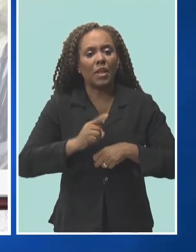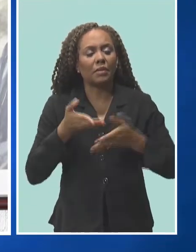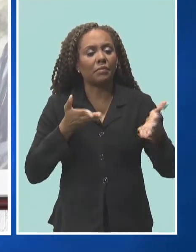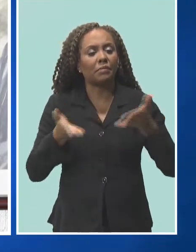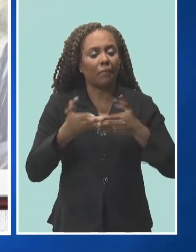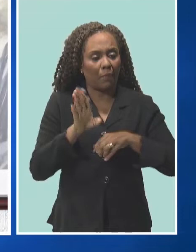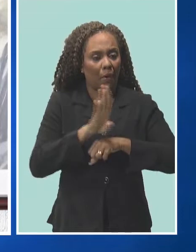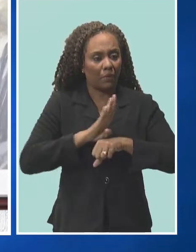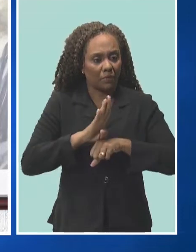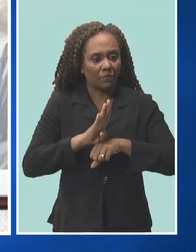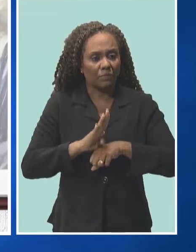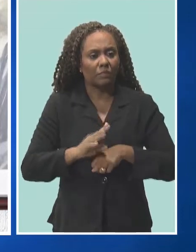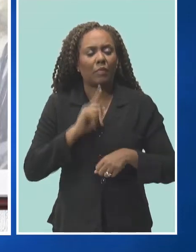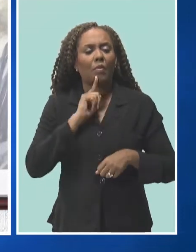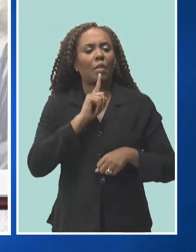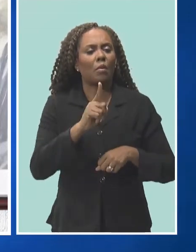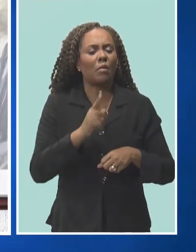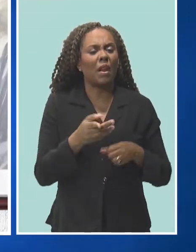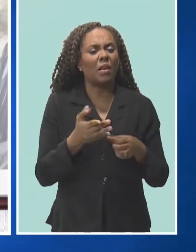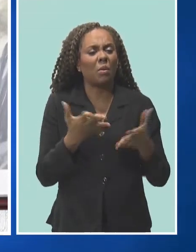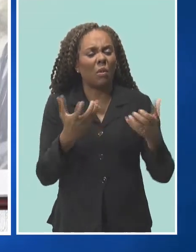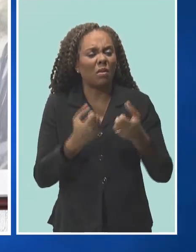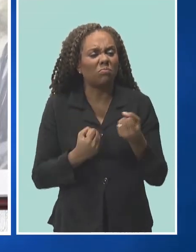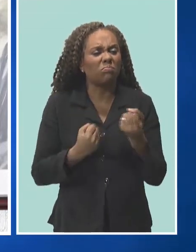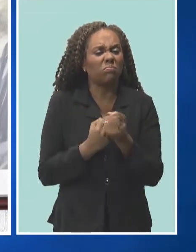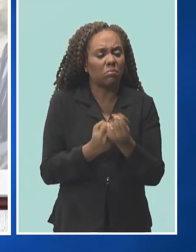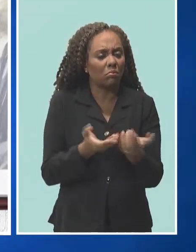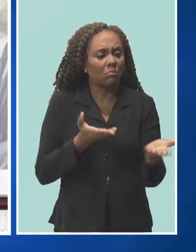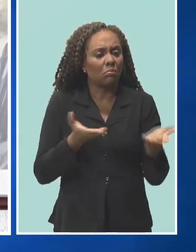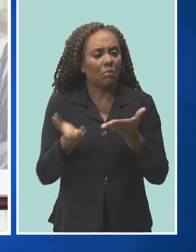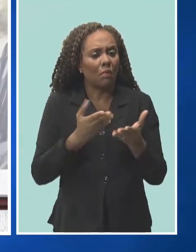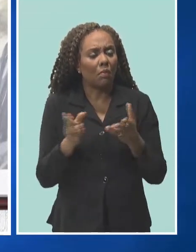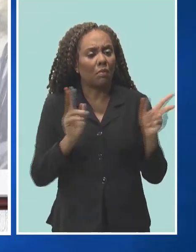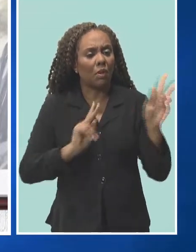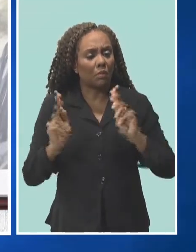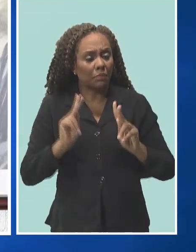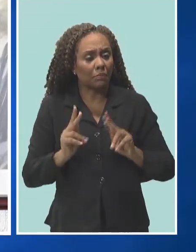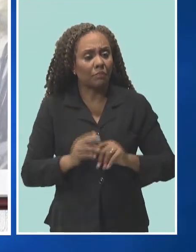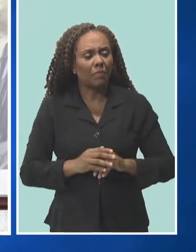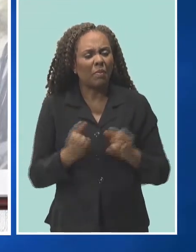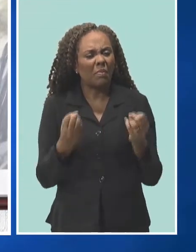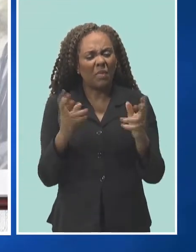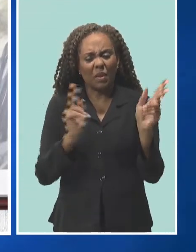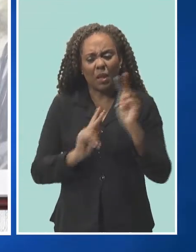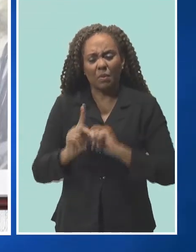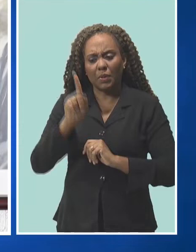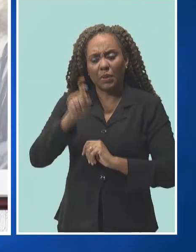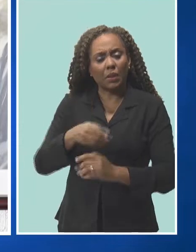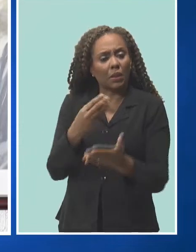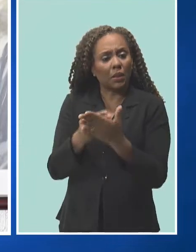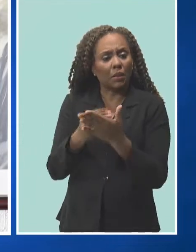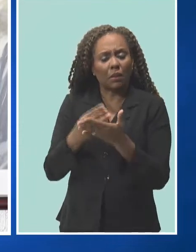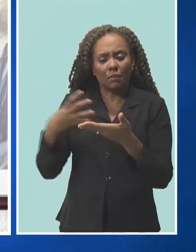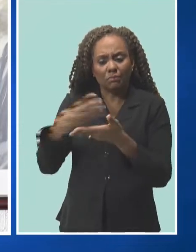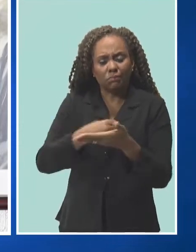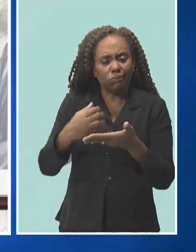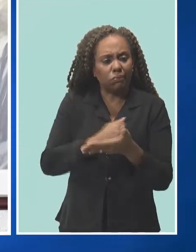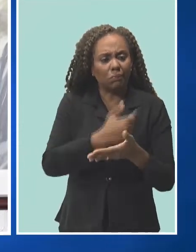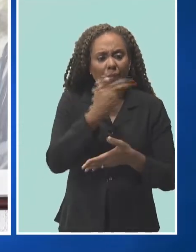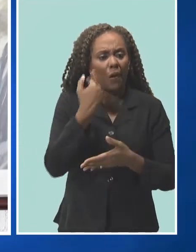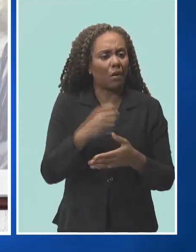describes both the expectation of the population and the reality of many applicants in need of some form of income